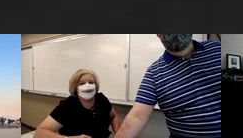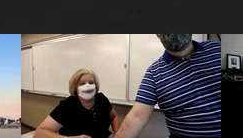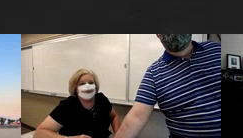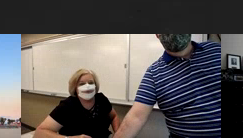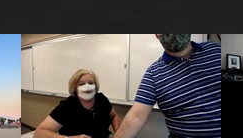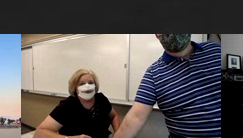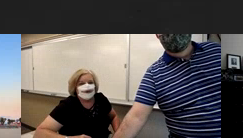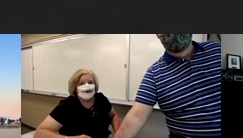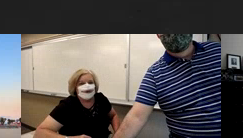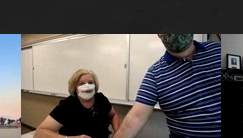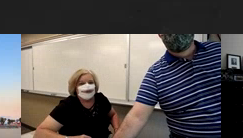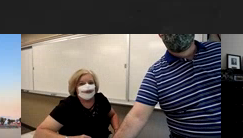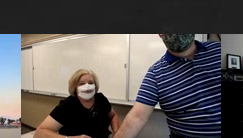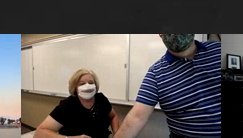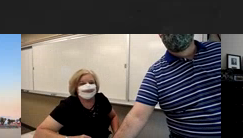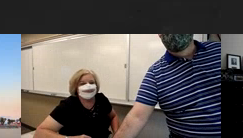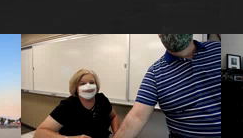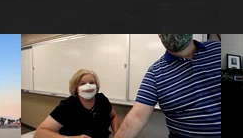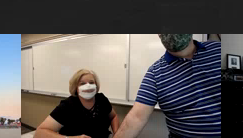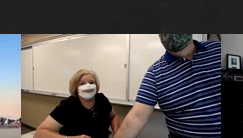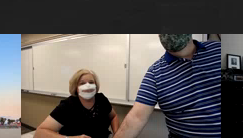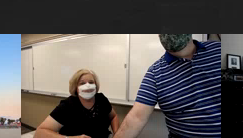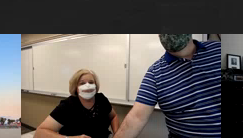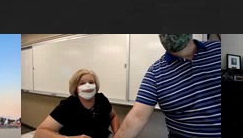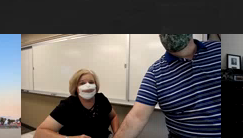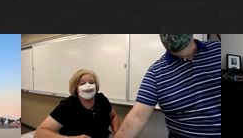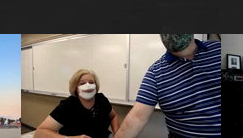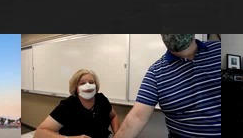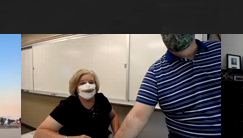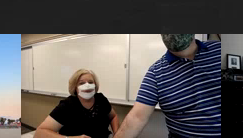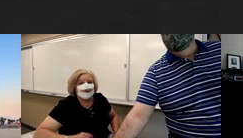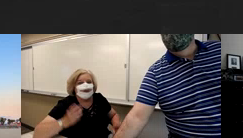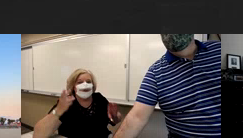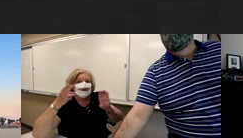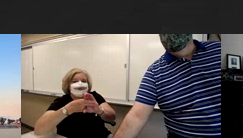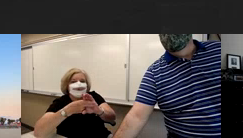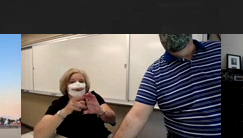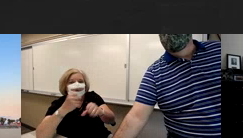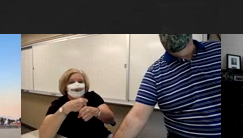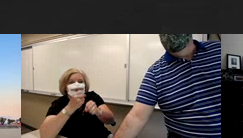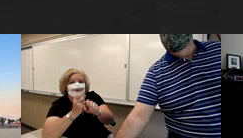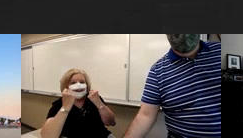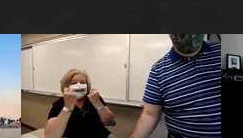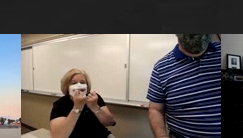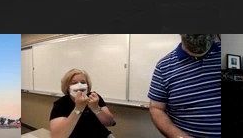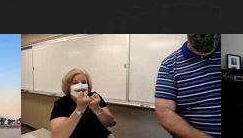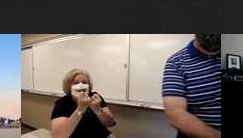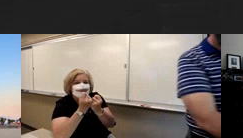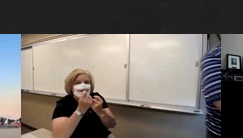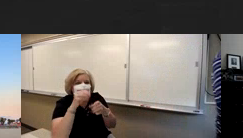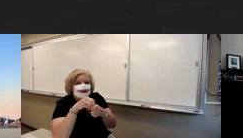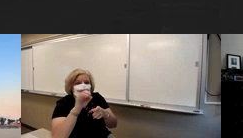Yes. Okay. I'm on teams. And then do you see join or create team in the upper right corner within that